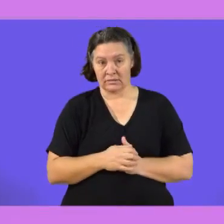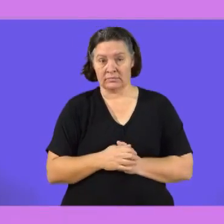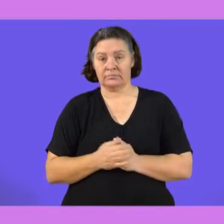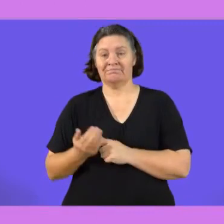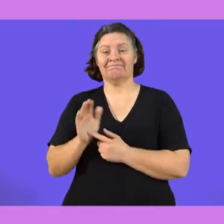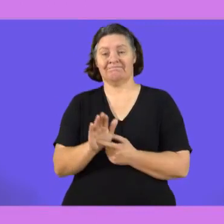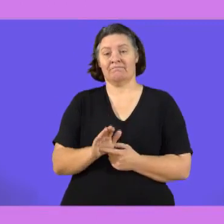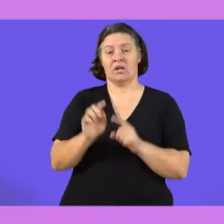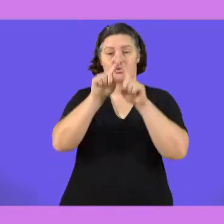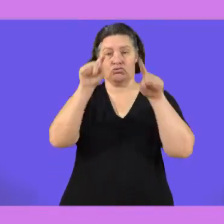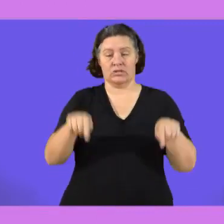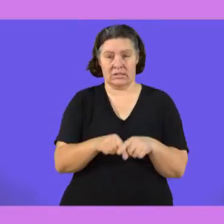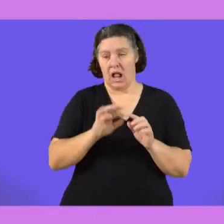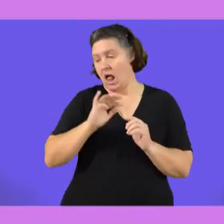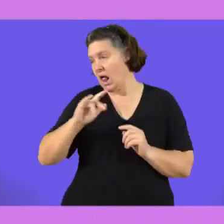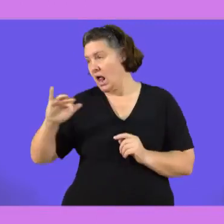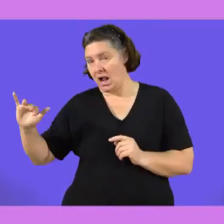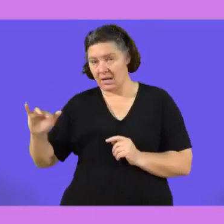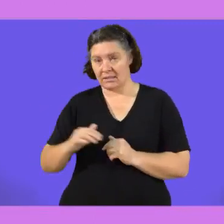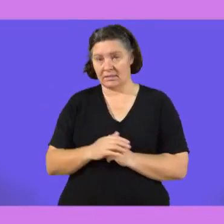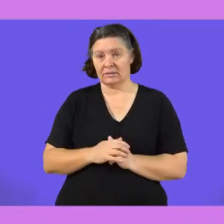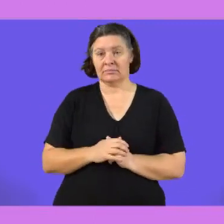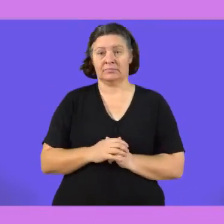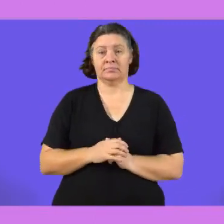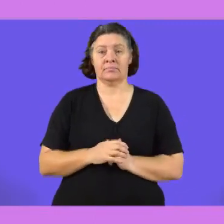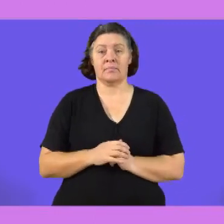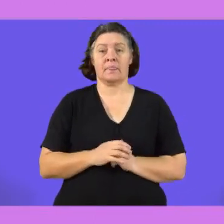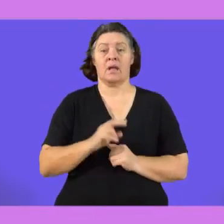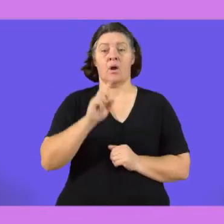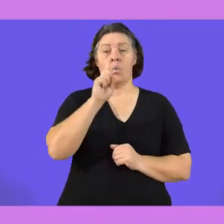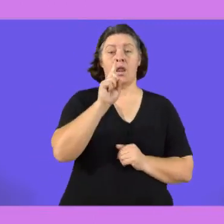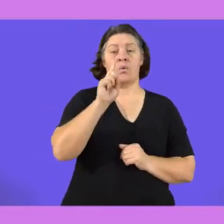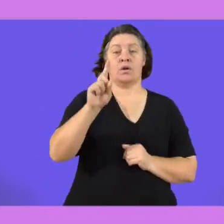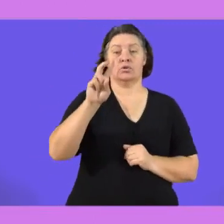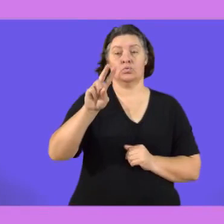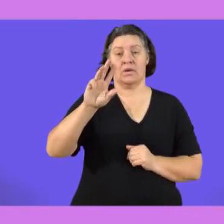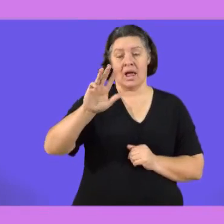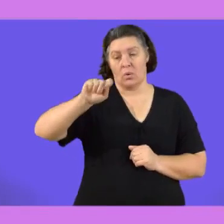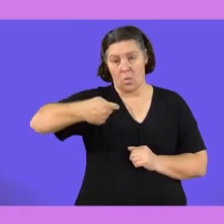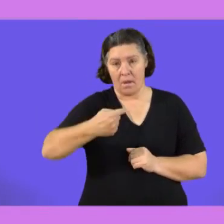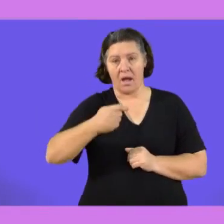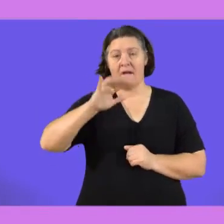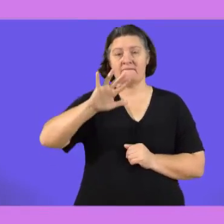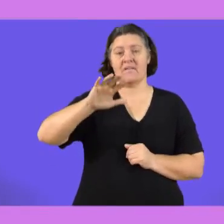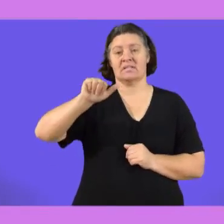on the screen of your calculator. So you'll see